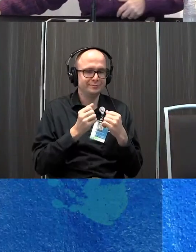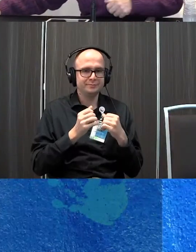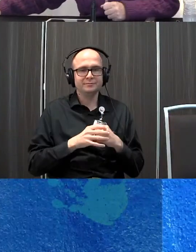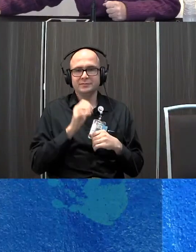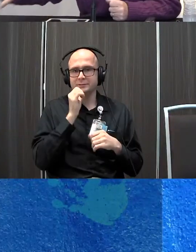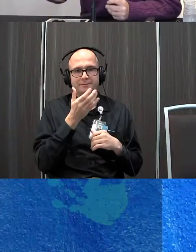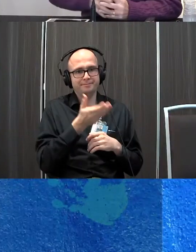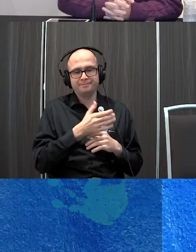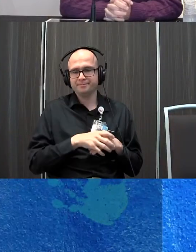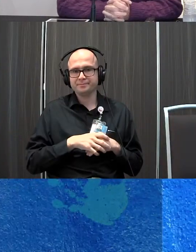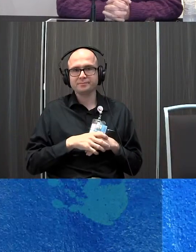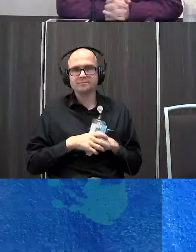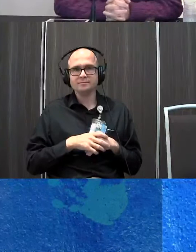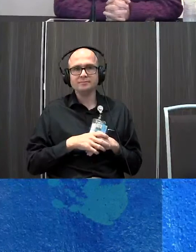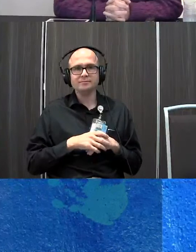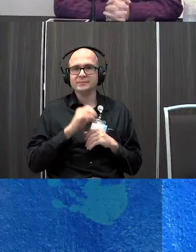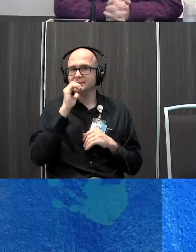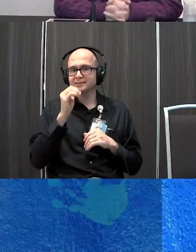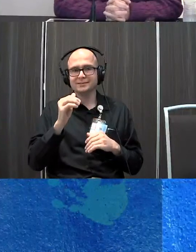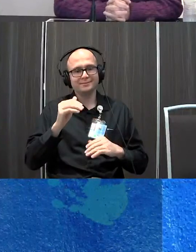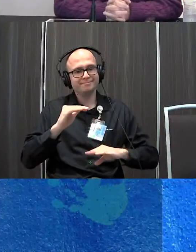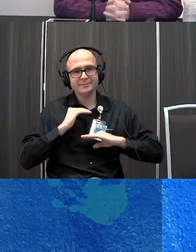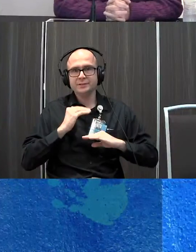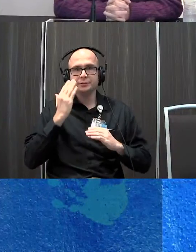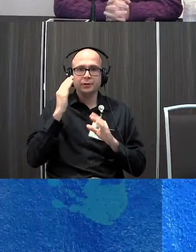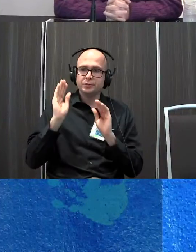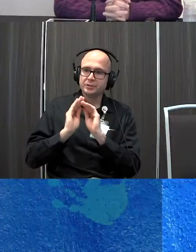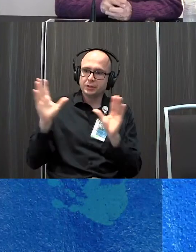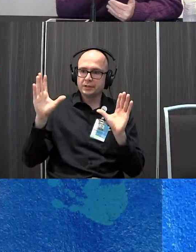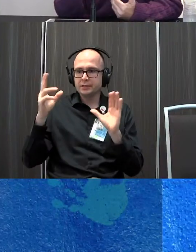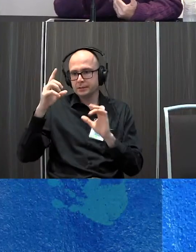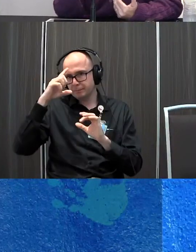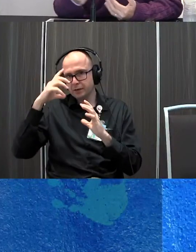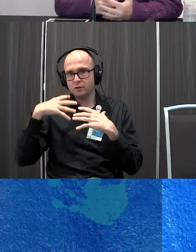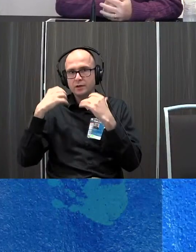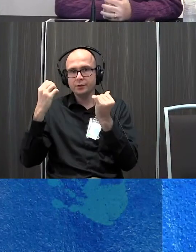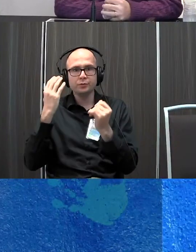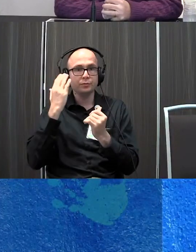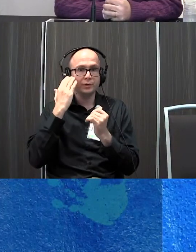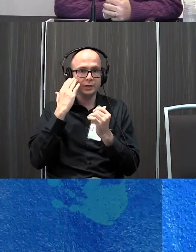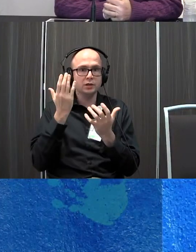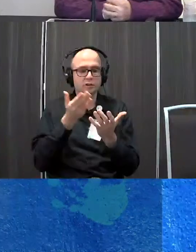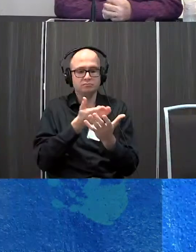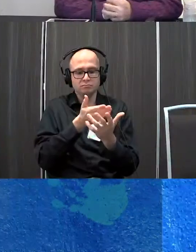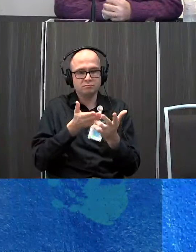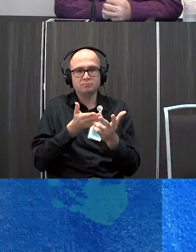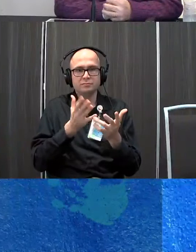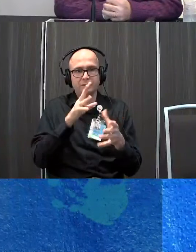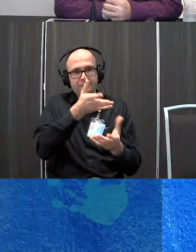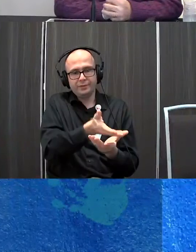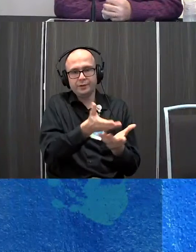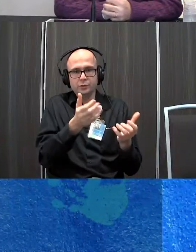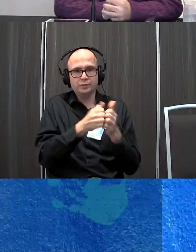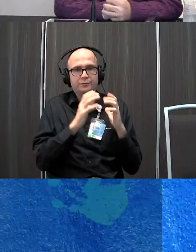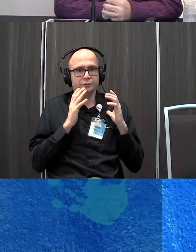very satisfying to say we don't have a clear mental health diagnosis, but we do know these exist within the realm of charge as